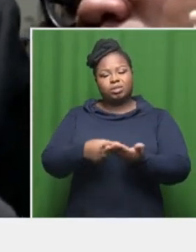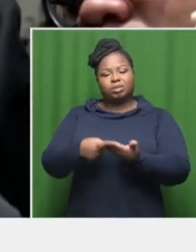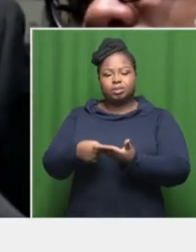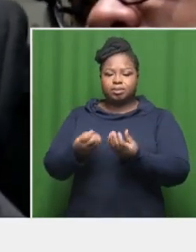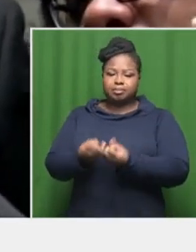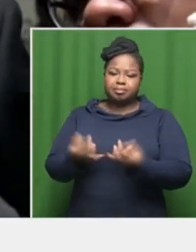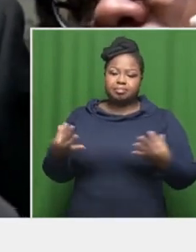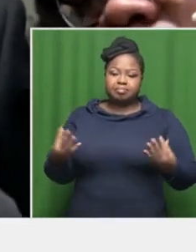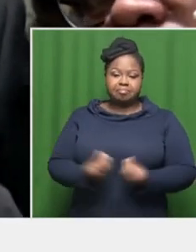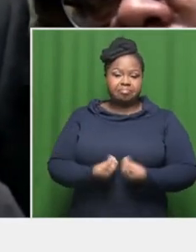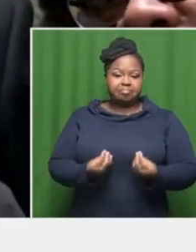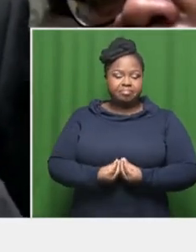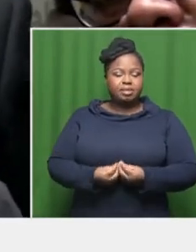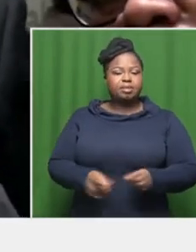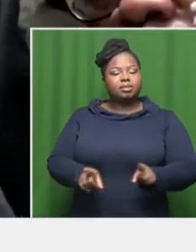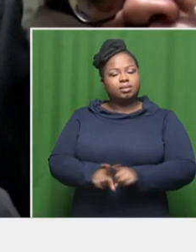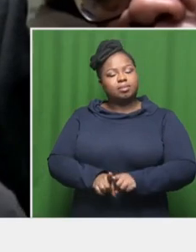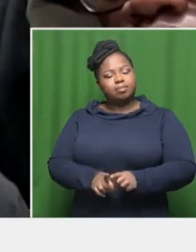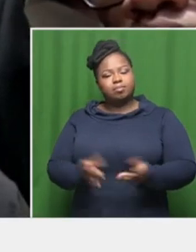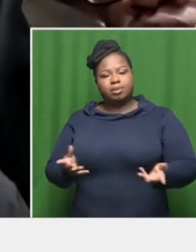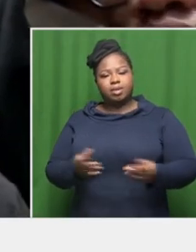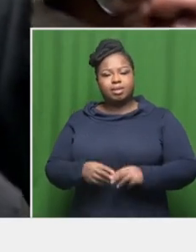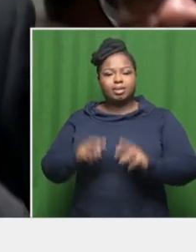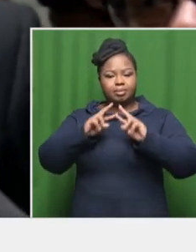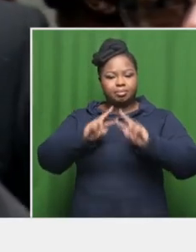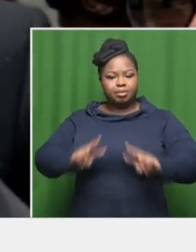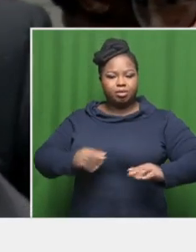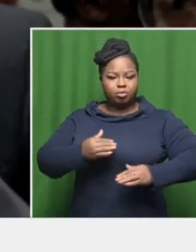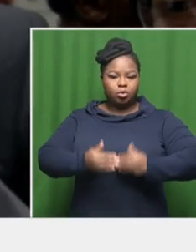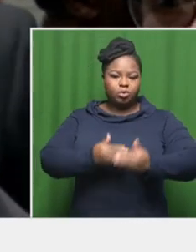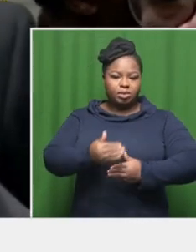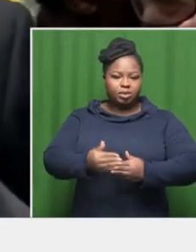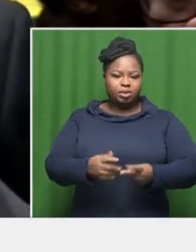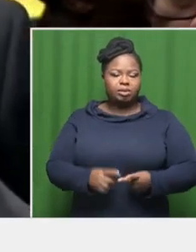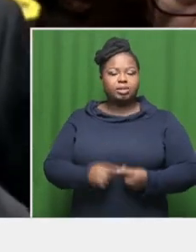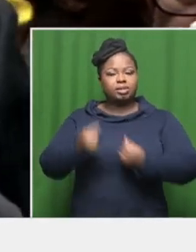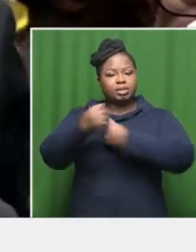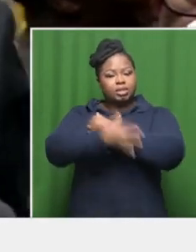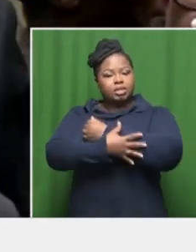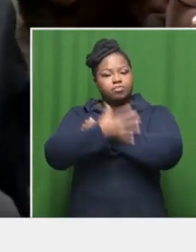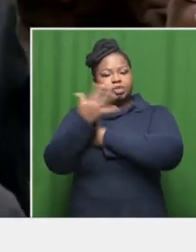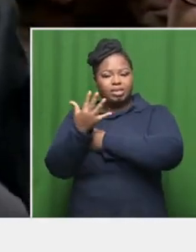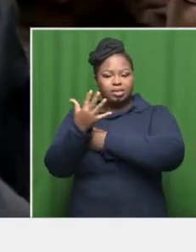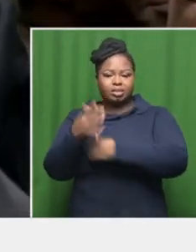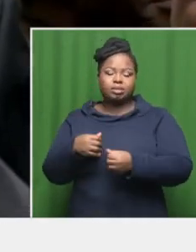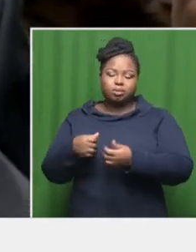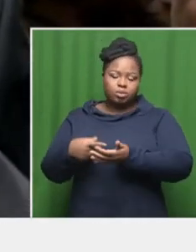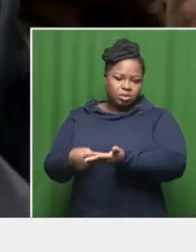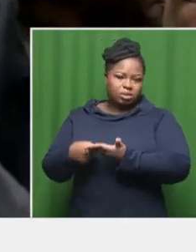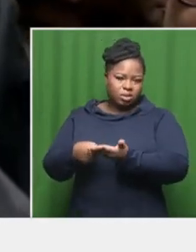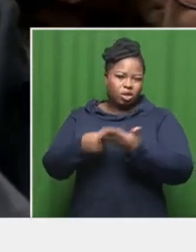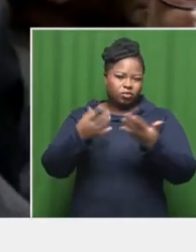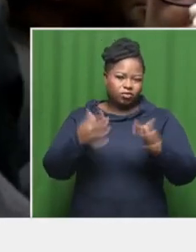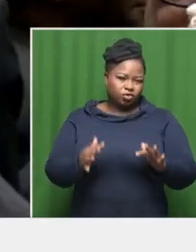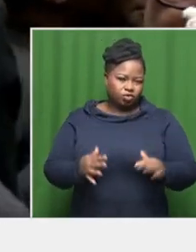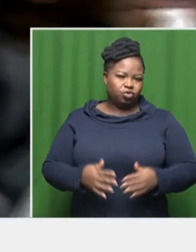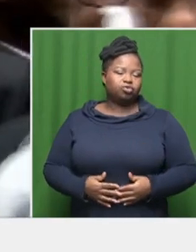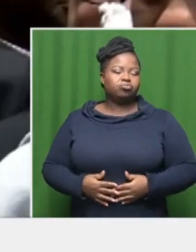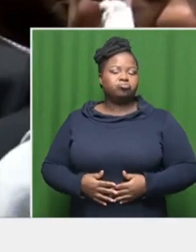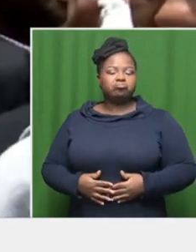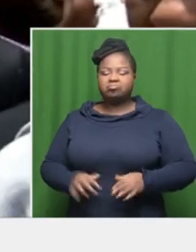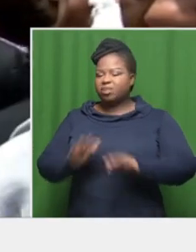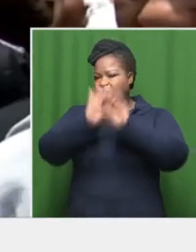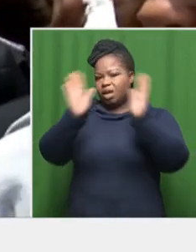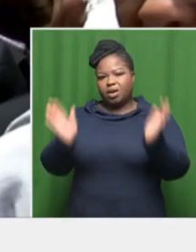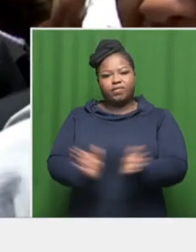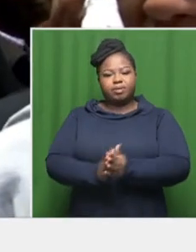things, including the peace process, including BRICS, and so we discussed